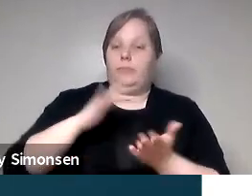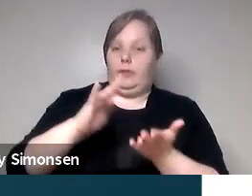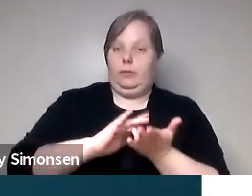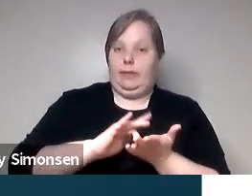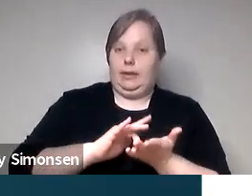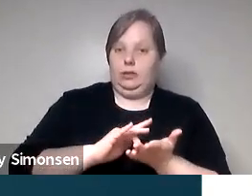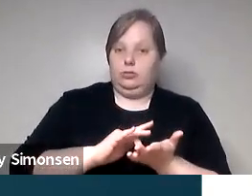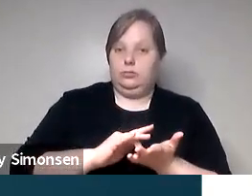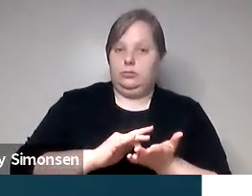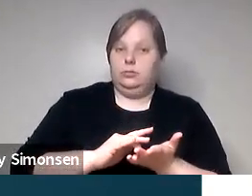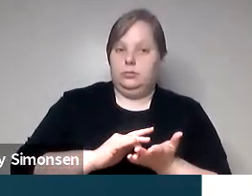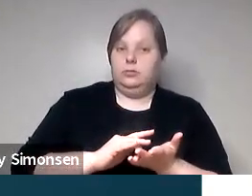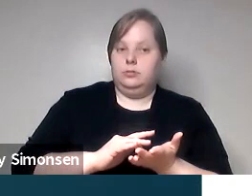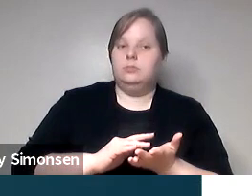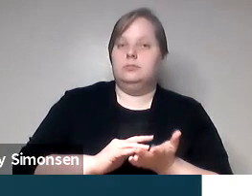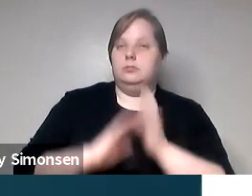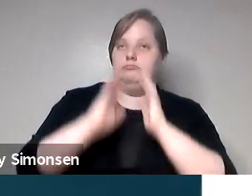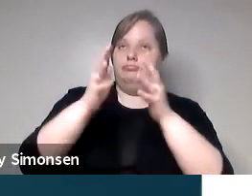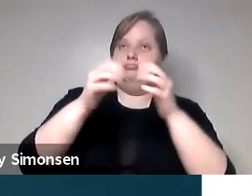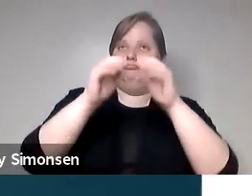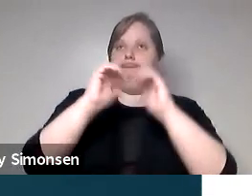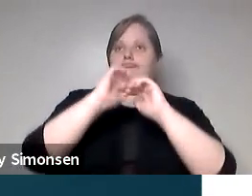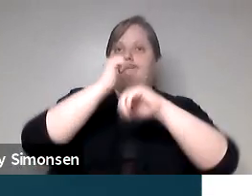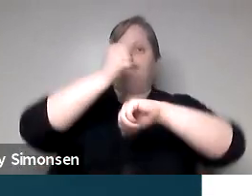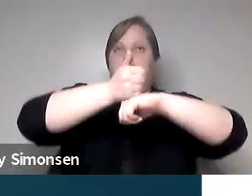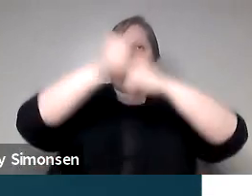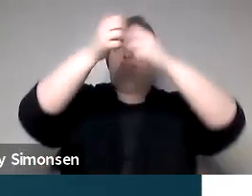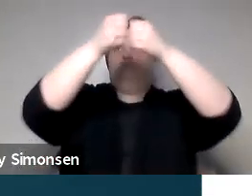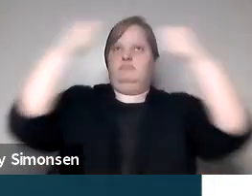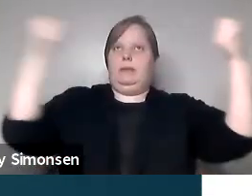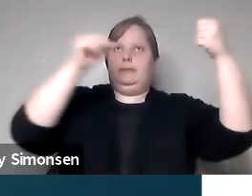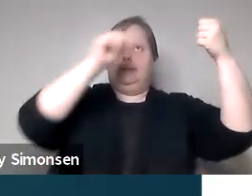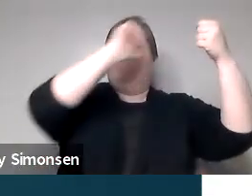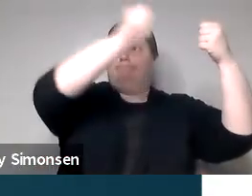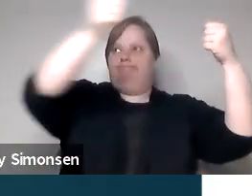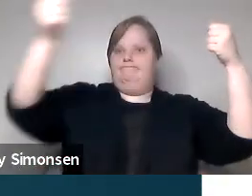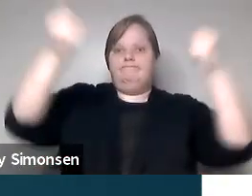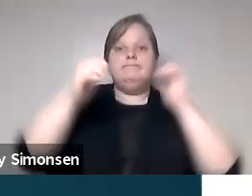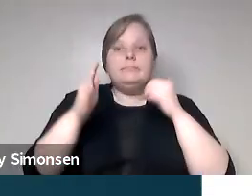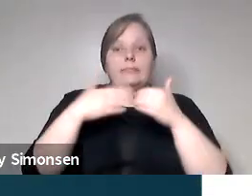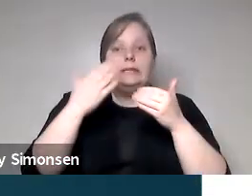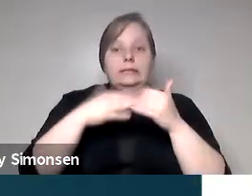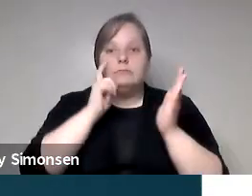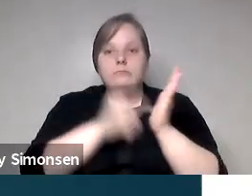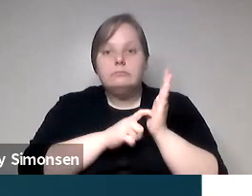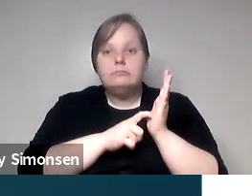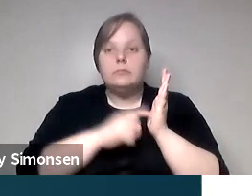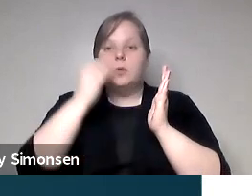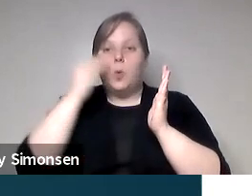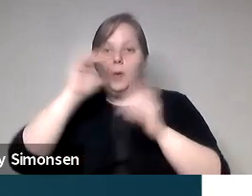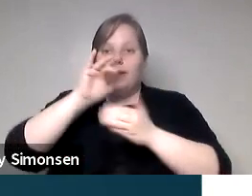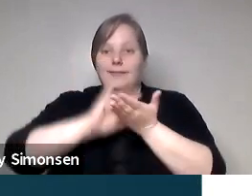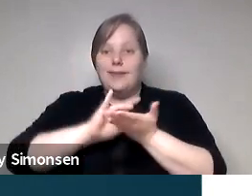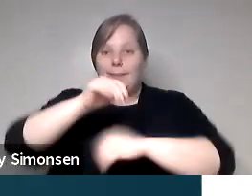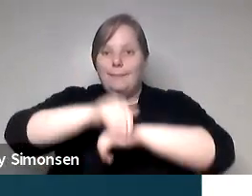in a cabinet, and an easy way for me to identify my nighttime medication is that it